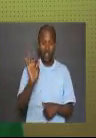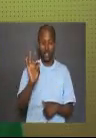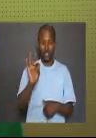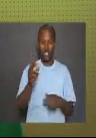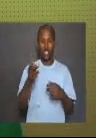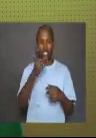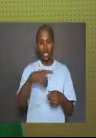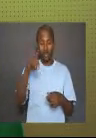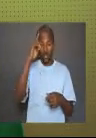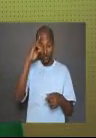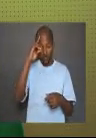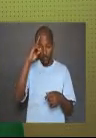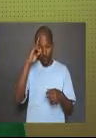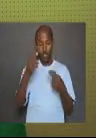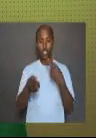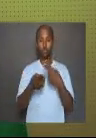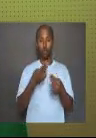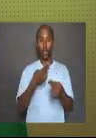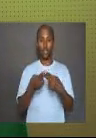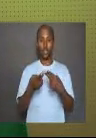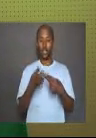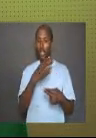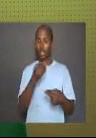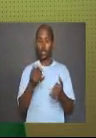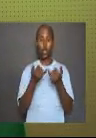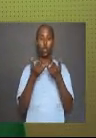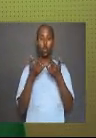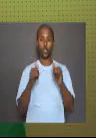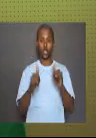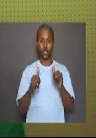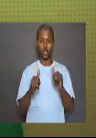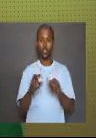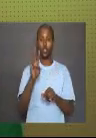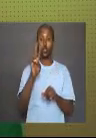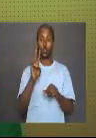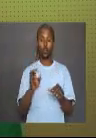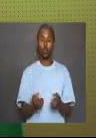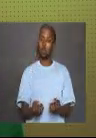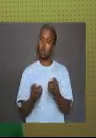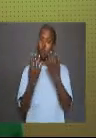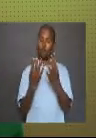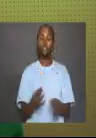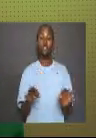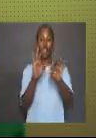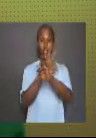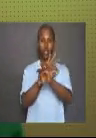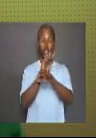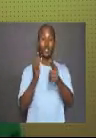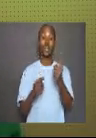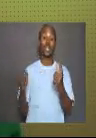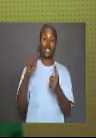to find the derivatives of the products and quotients of two or more